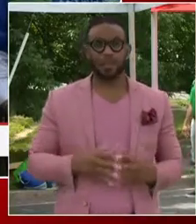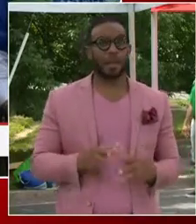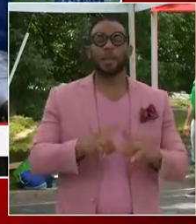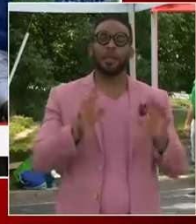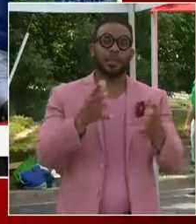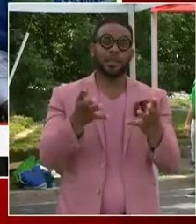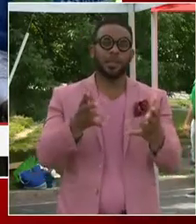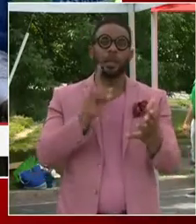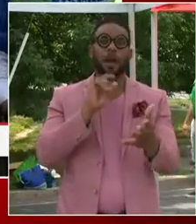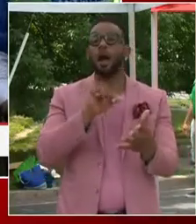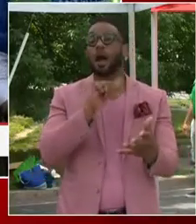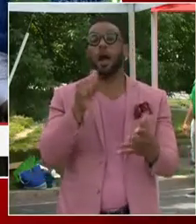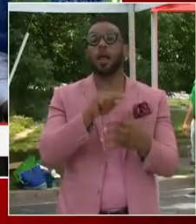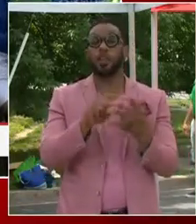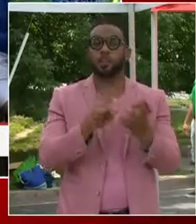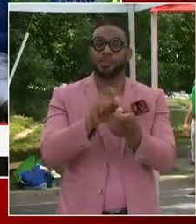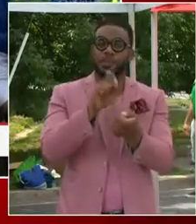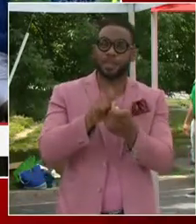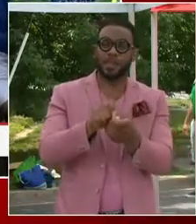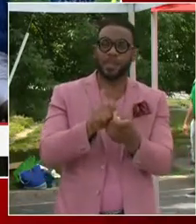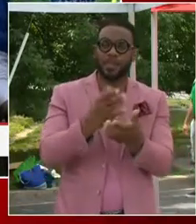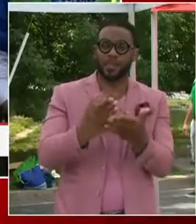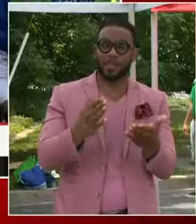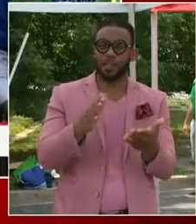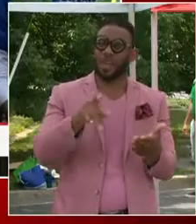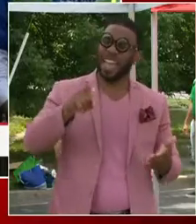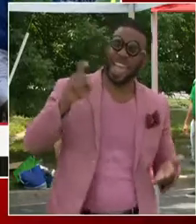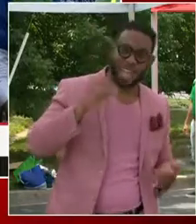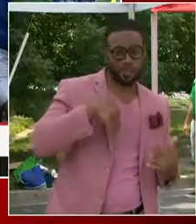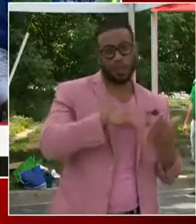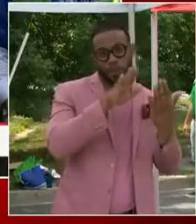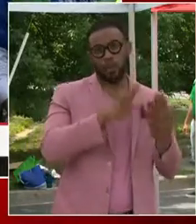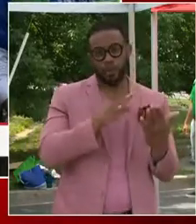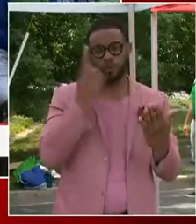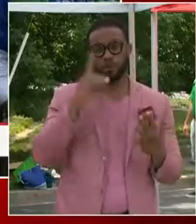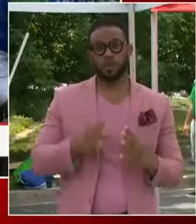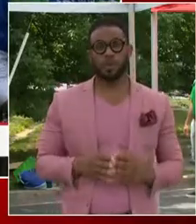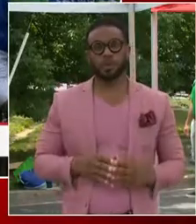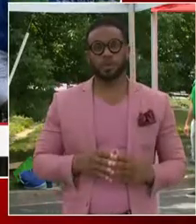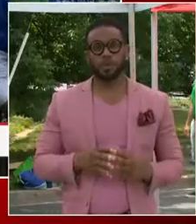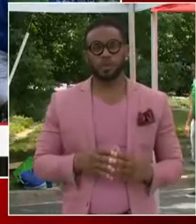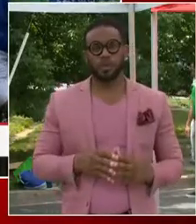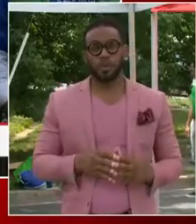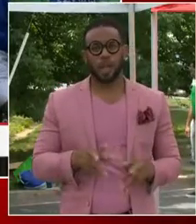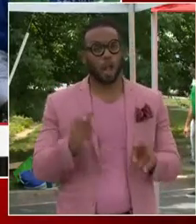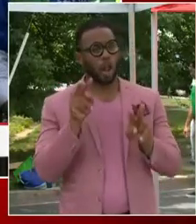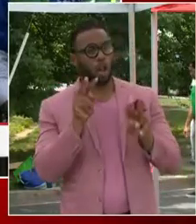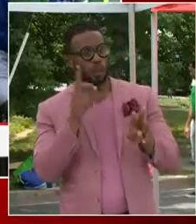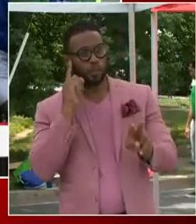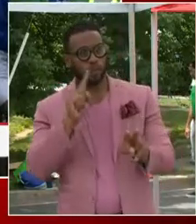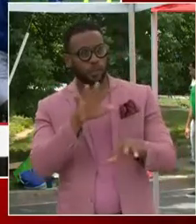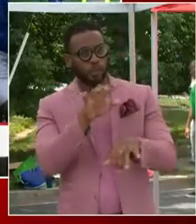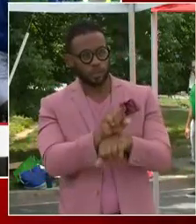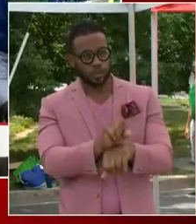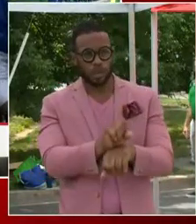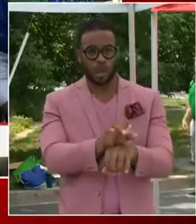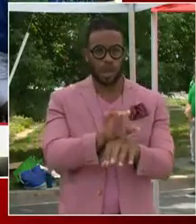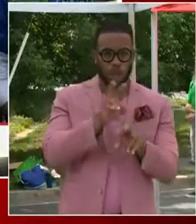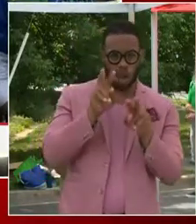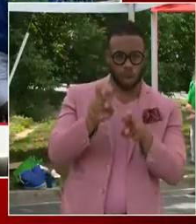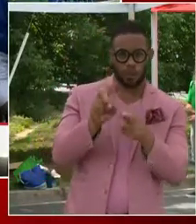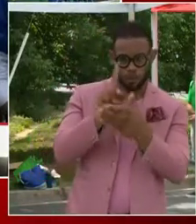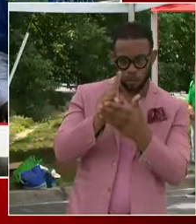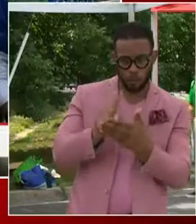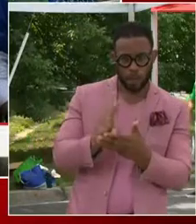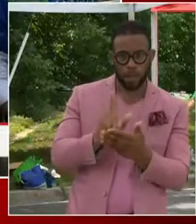But there are other specific things that you have to go in person for. And so look for those appointments, look for them